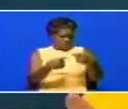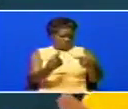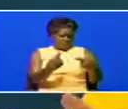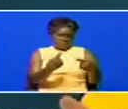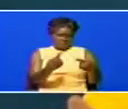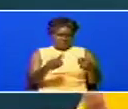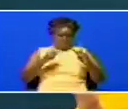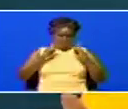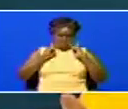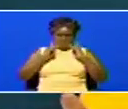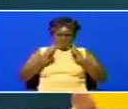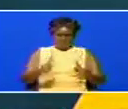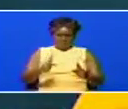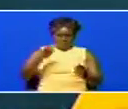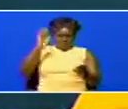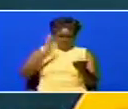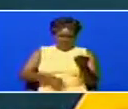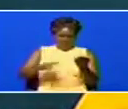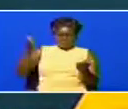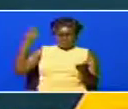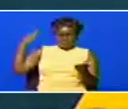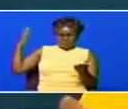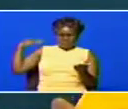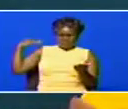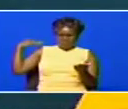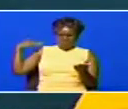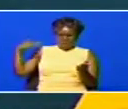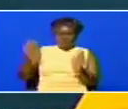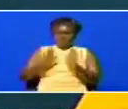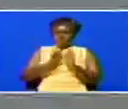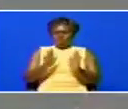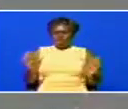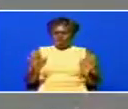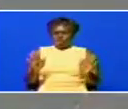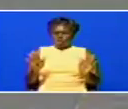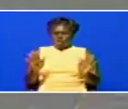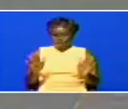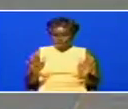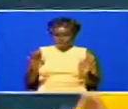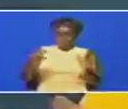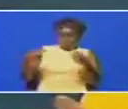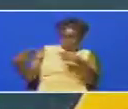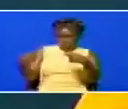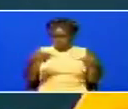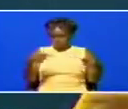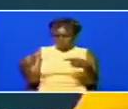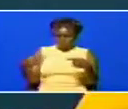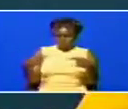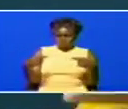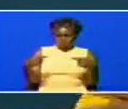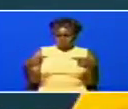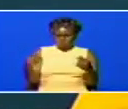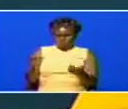much more peaceful than the previous one. No incidents were noted on election day, although, as